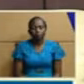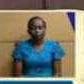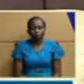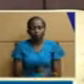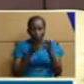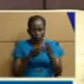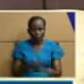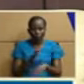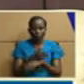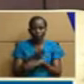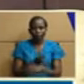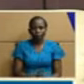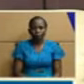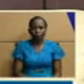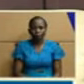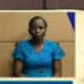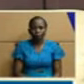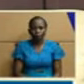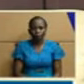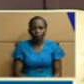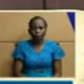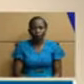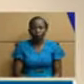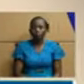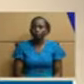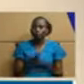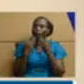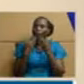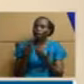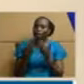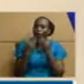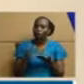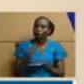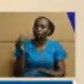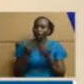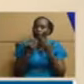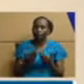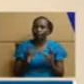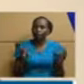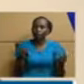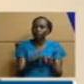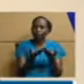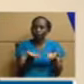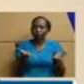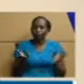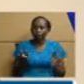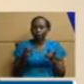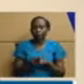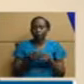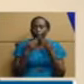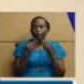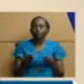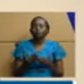Honourable Minister, the platform is yours. Thank you very much. I thank the panelists who are here. I also thank